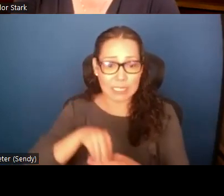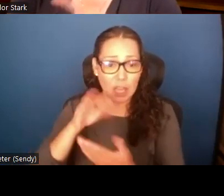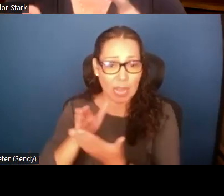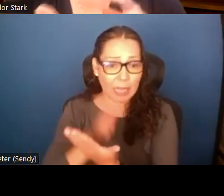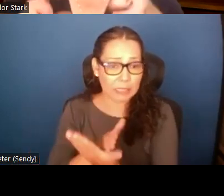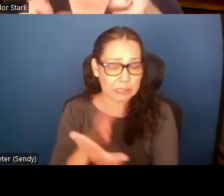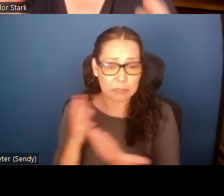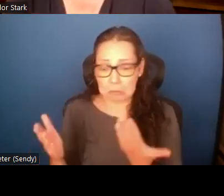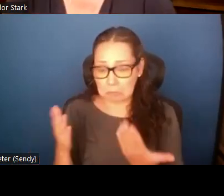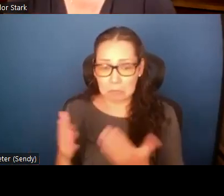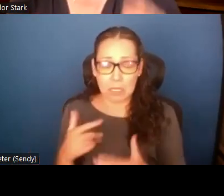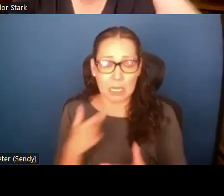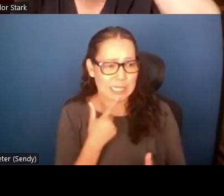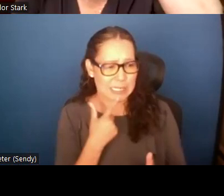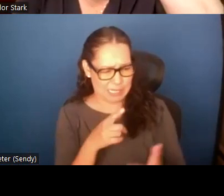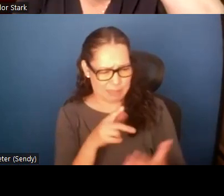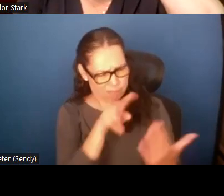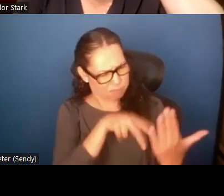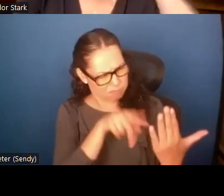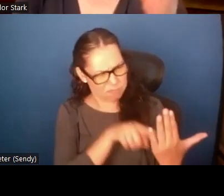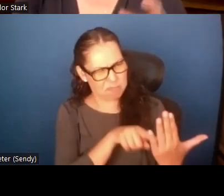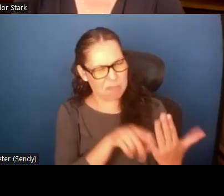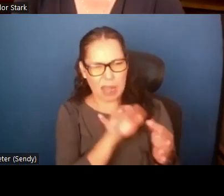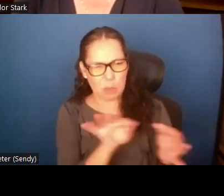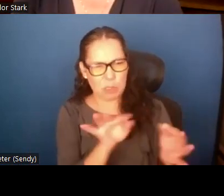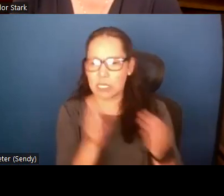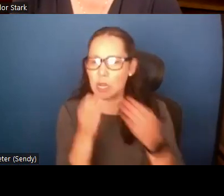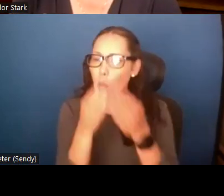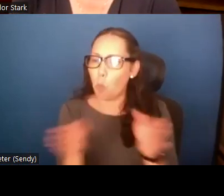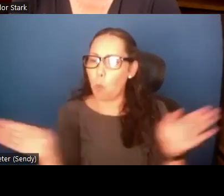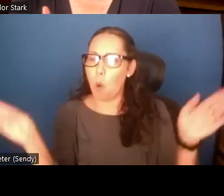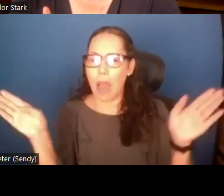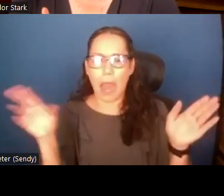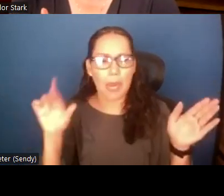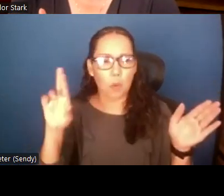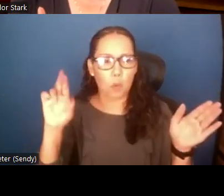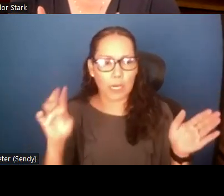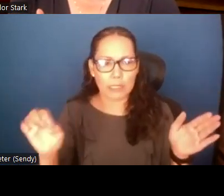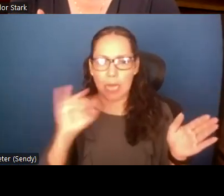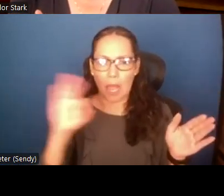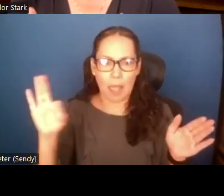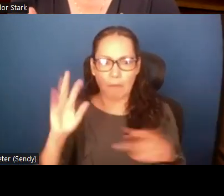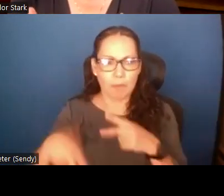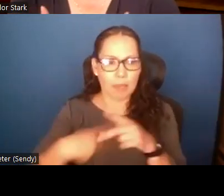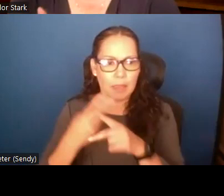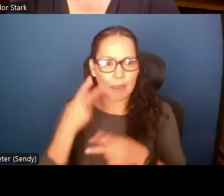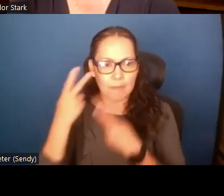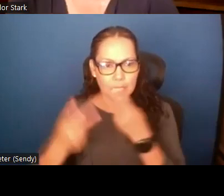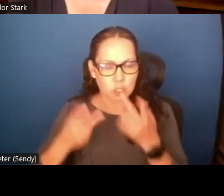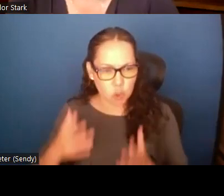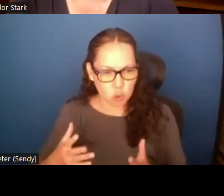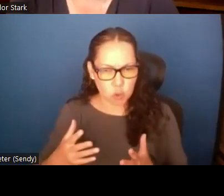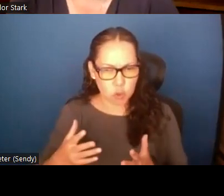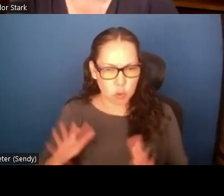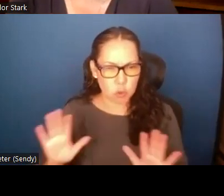language that says wide range of visitors, just wanting to make sure that the language is stated such we're not backing